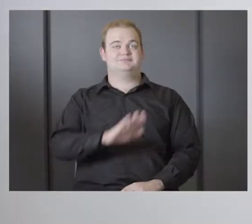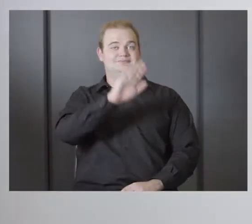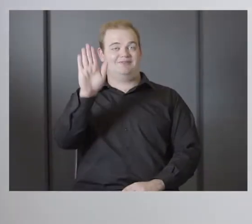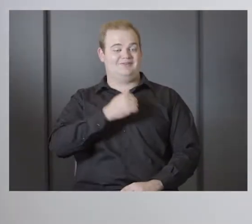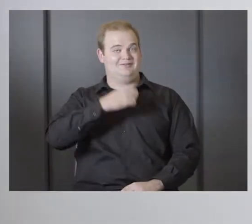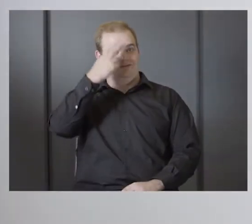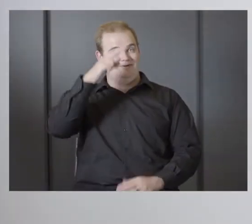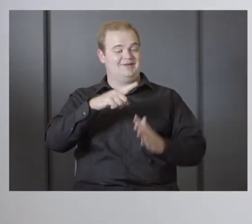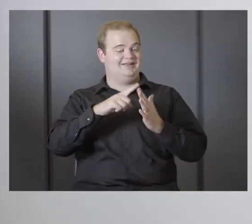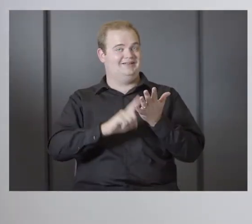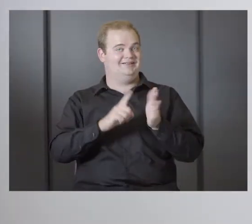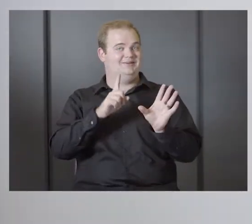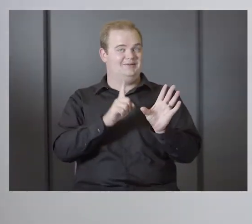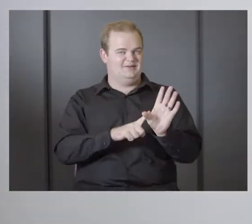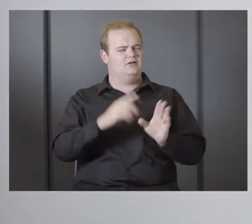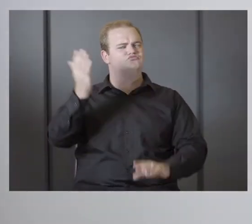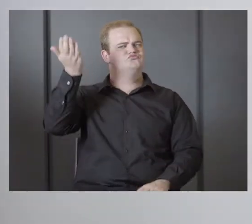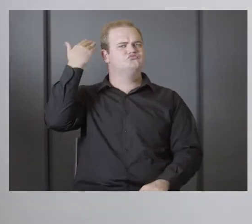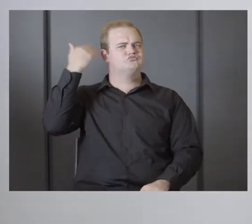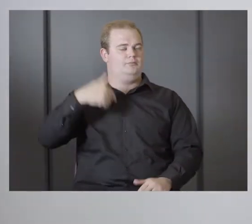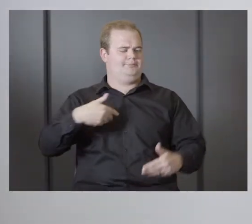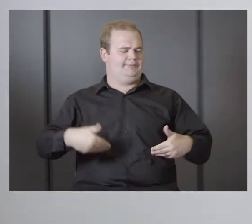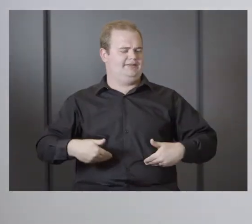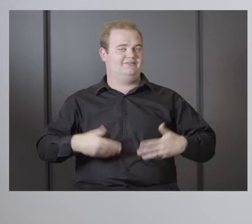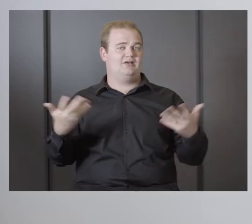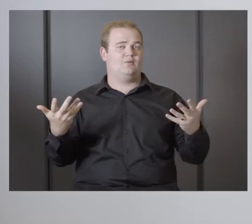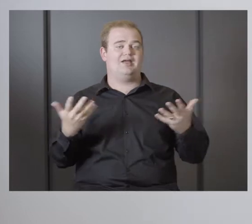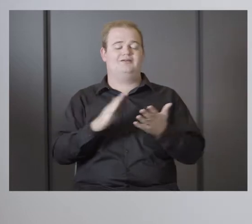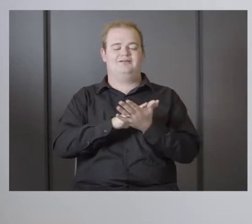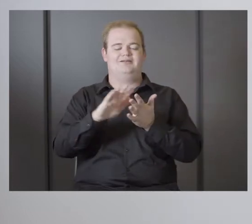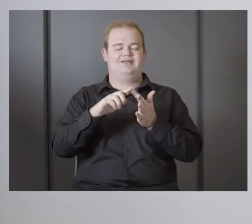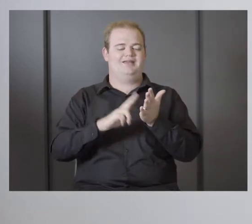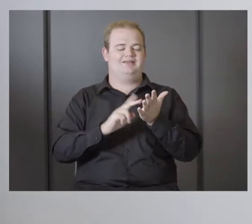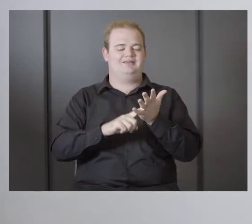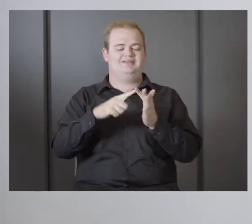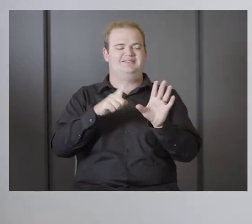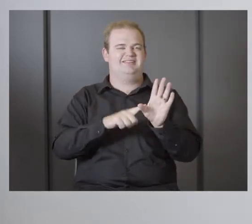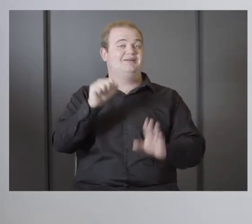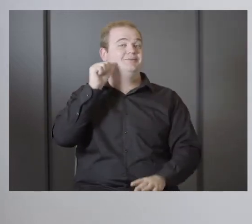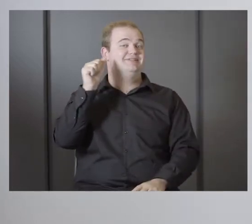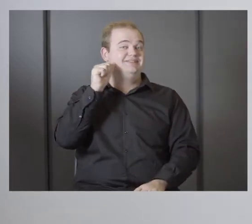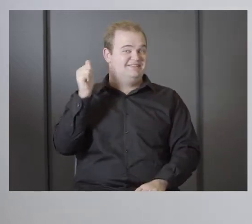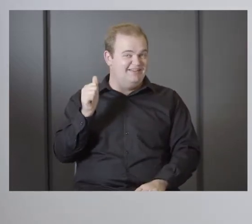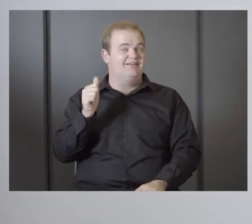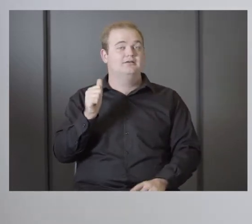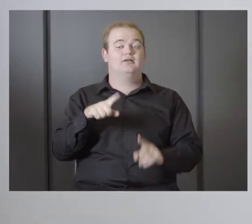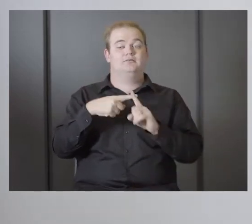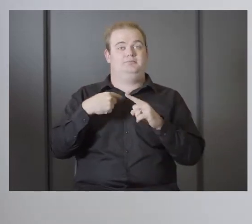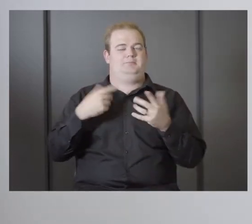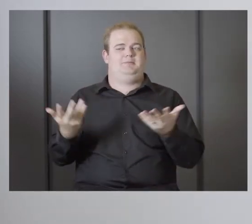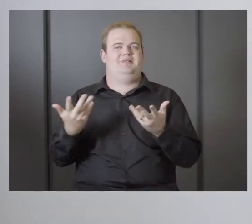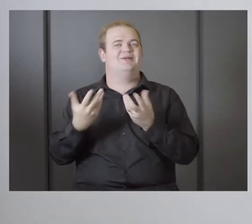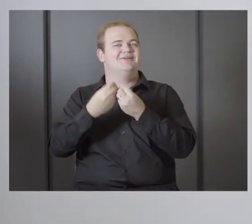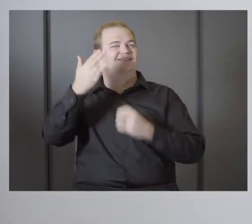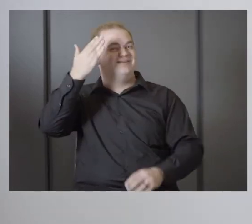Hi, my name is Ellie. I used to live on Henley Beach and I used to play with my